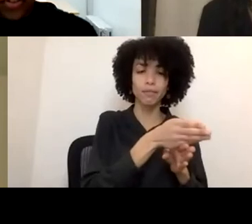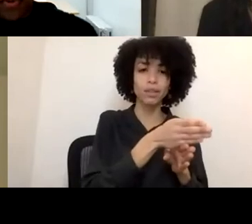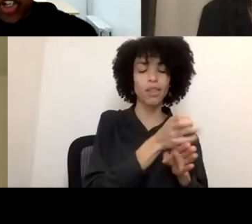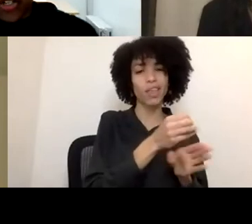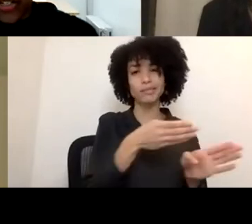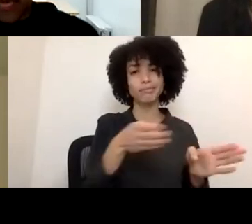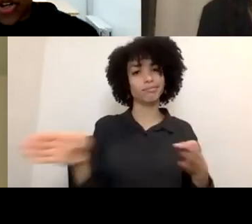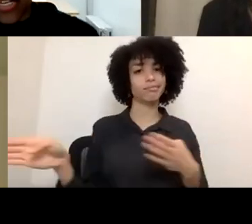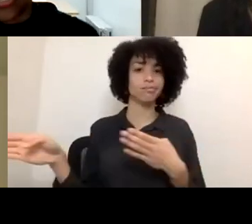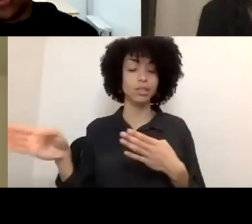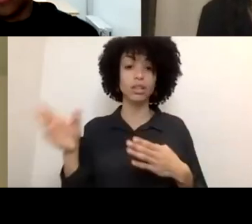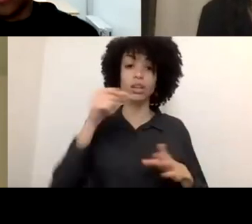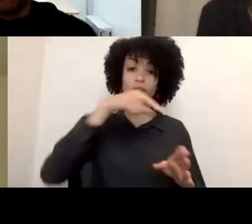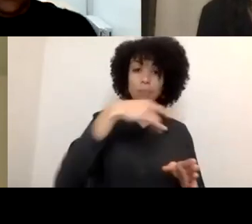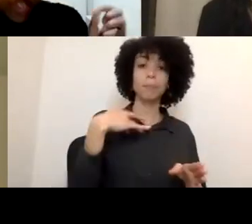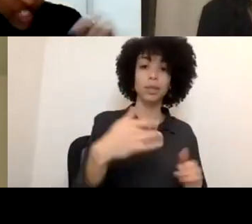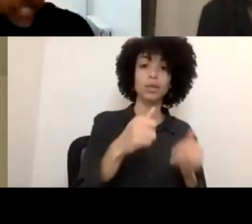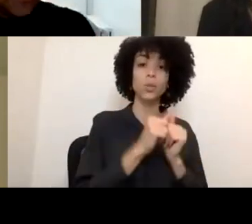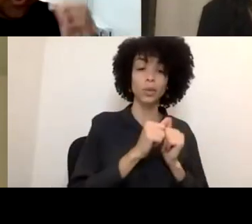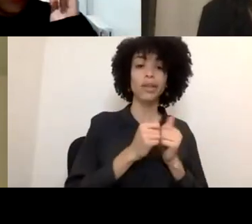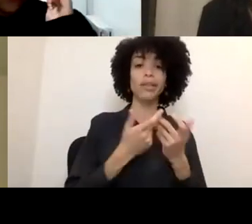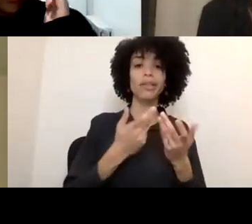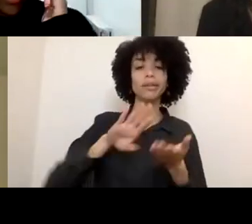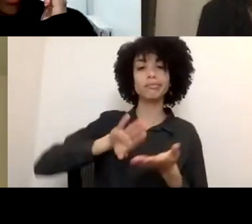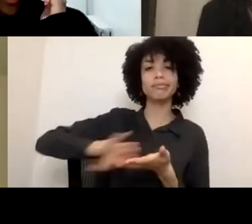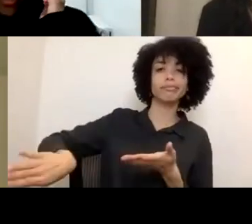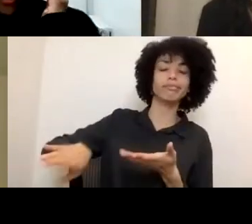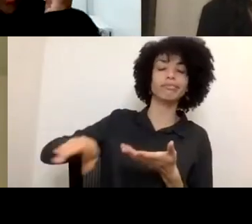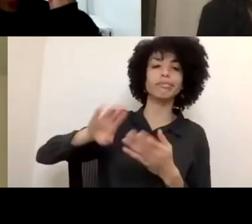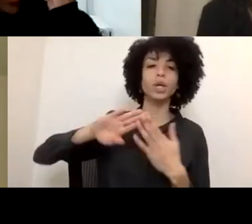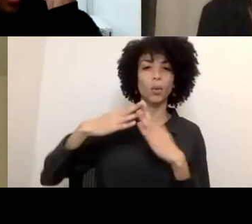often with marginalized communities, even more specifically,